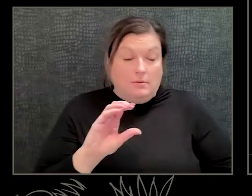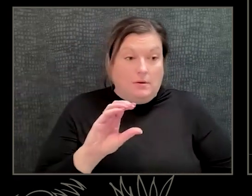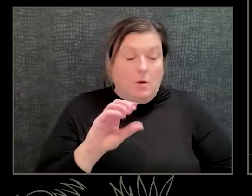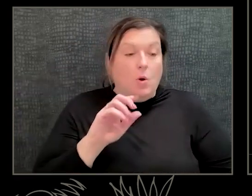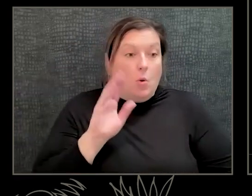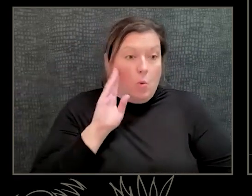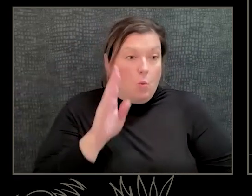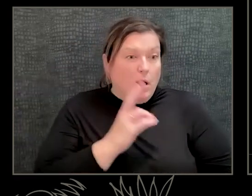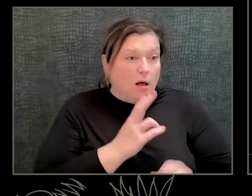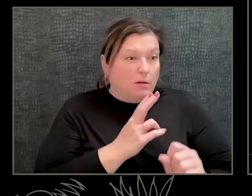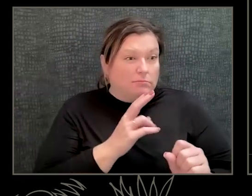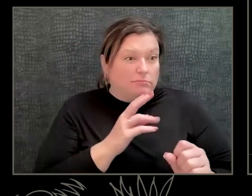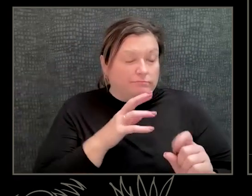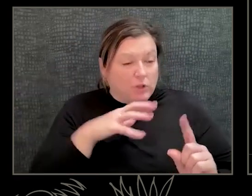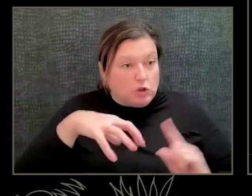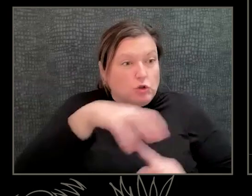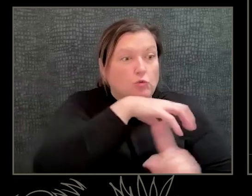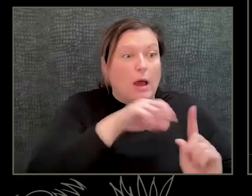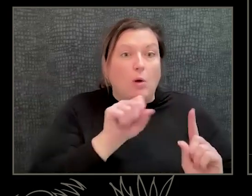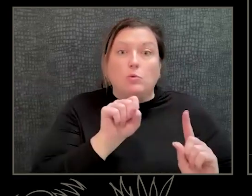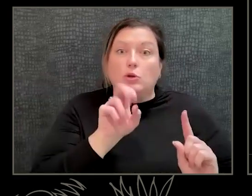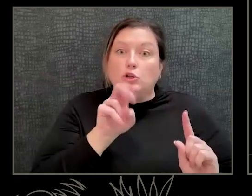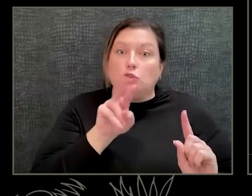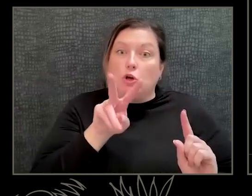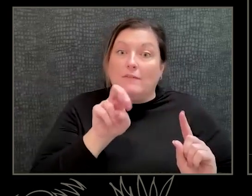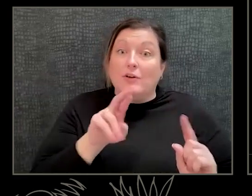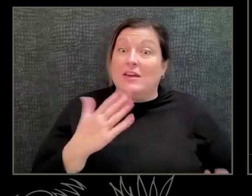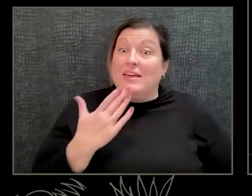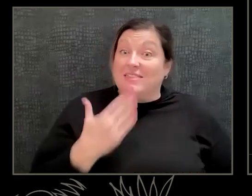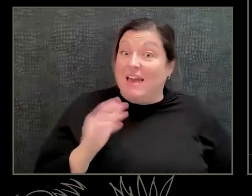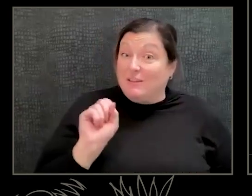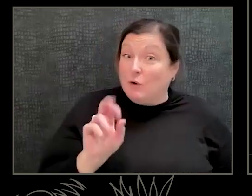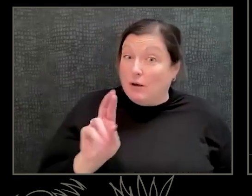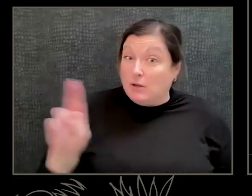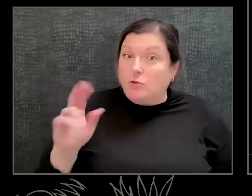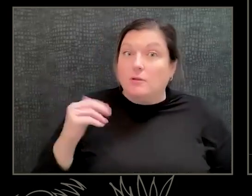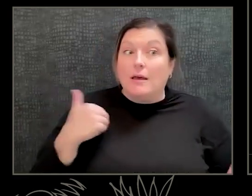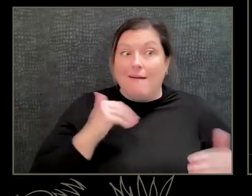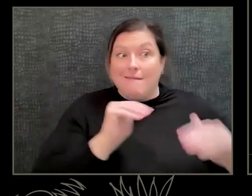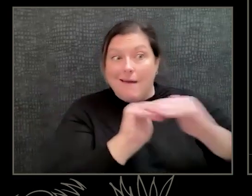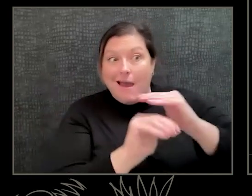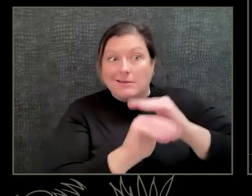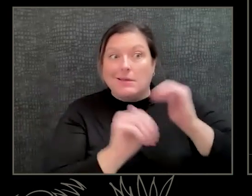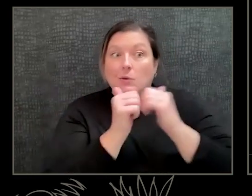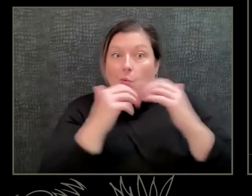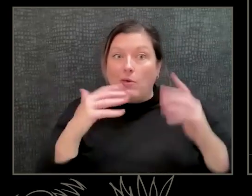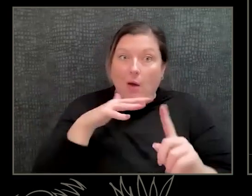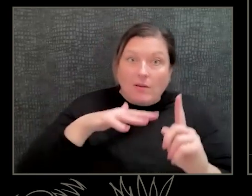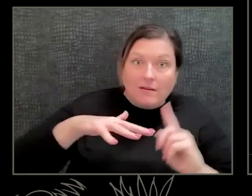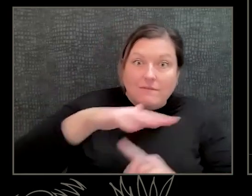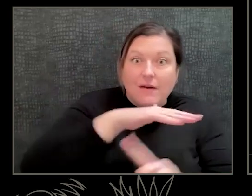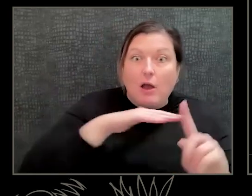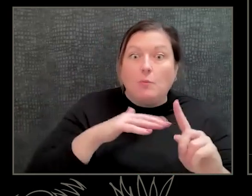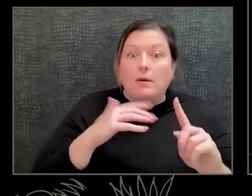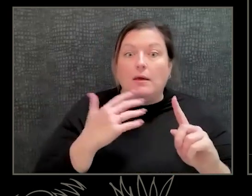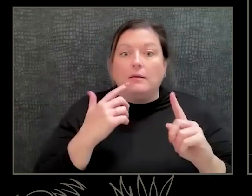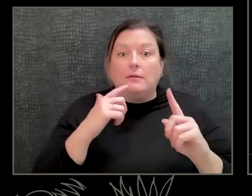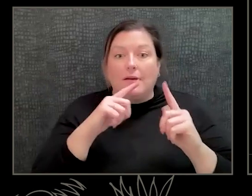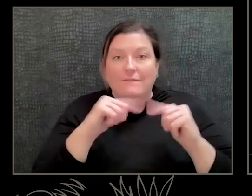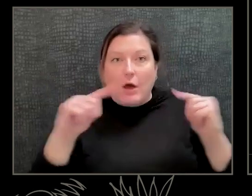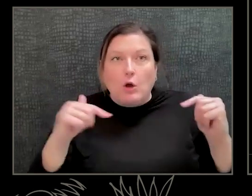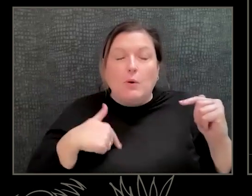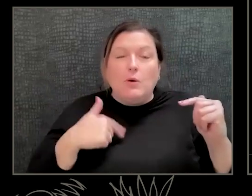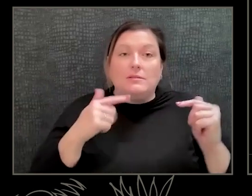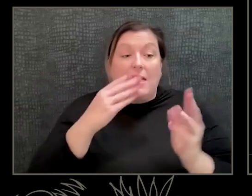but thanks to SSR, but without access to it, like without access to environment variables, to the file system,